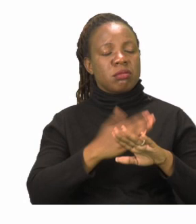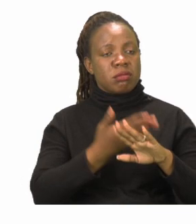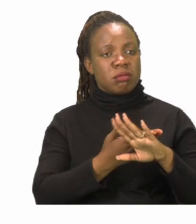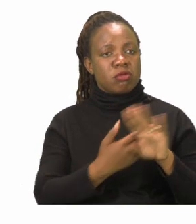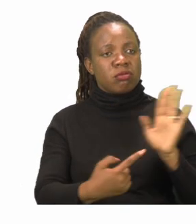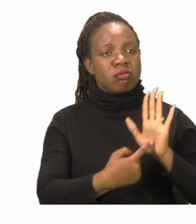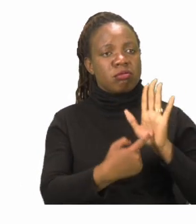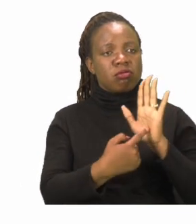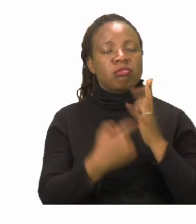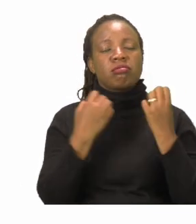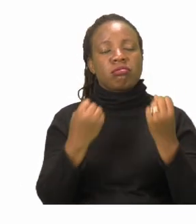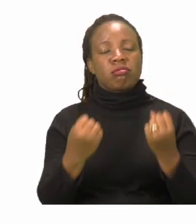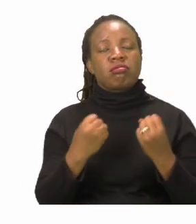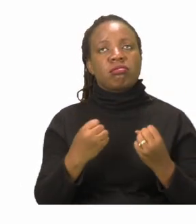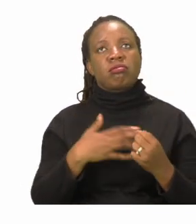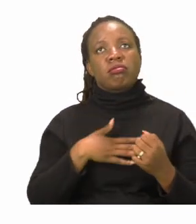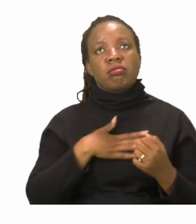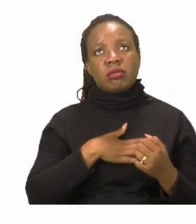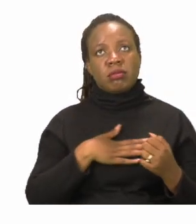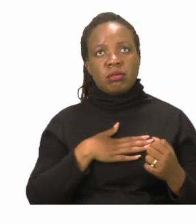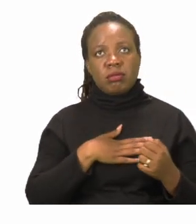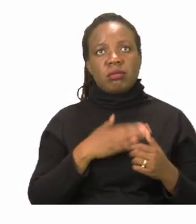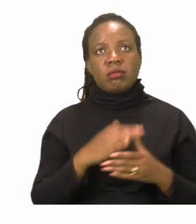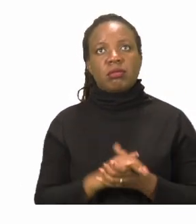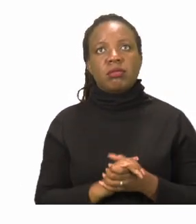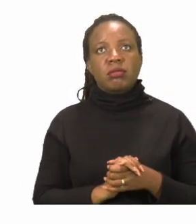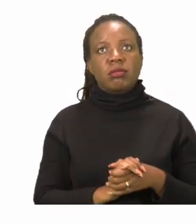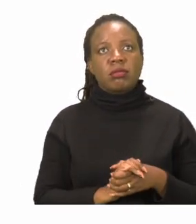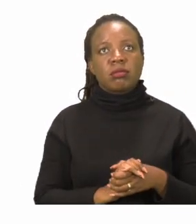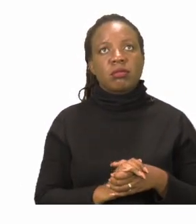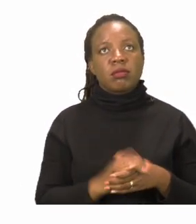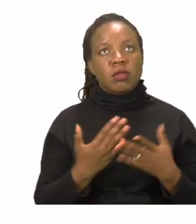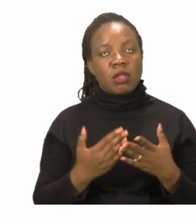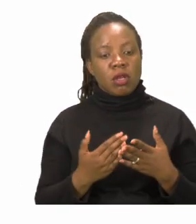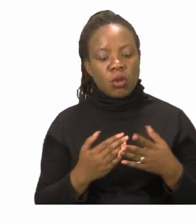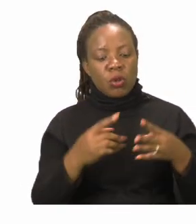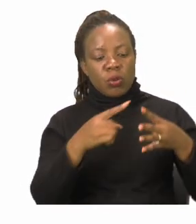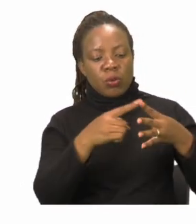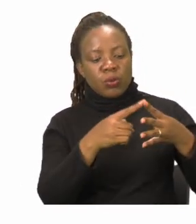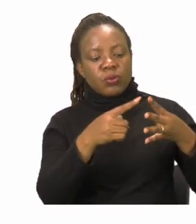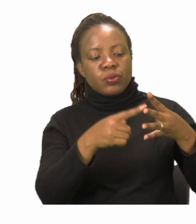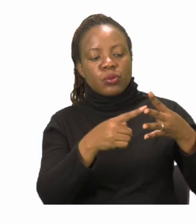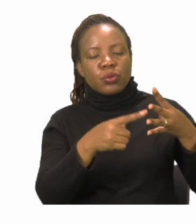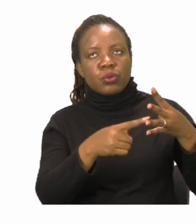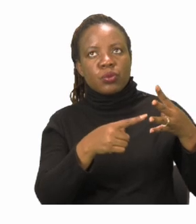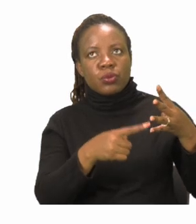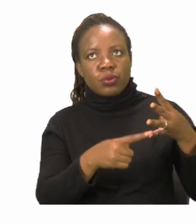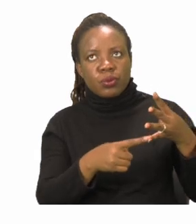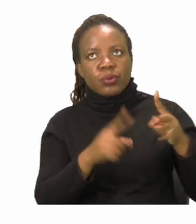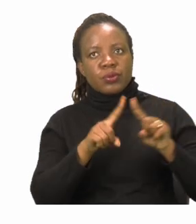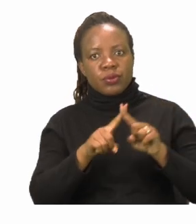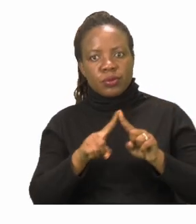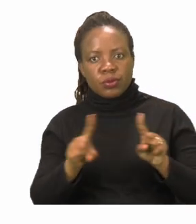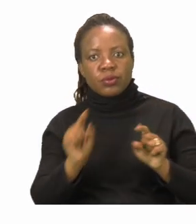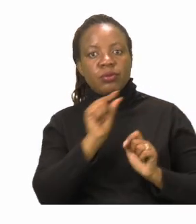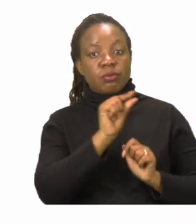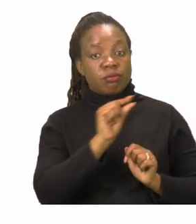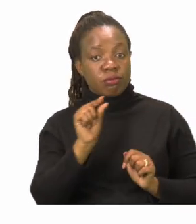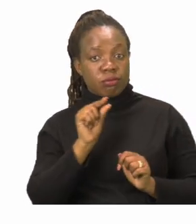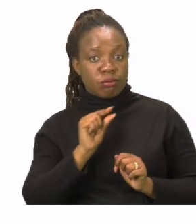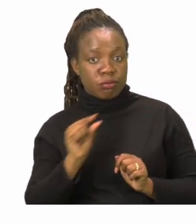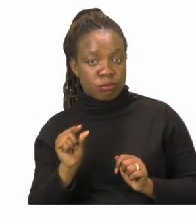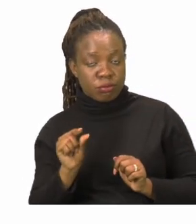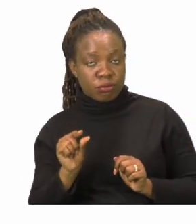feeling. So now that we have discussed the 4 kinds of sentences, let's use the punctuation we have been